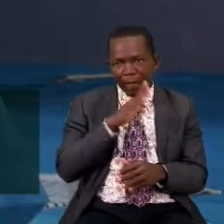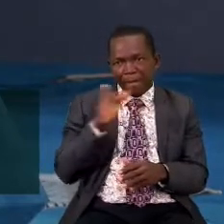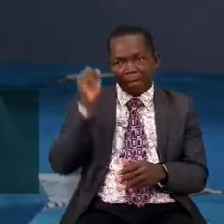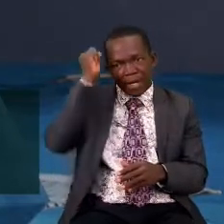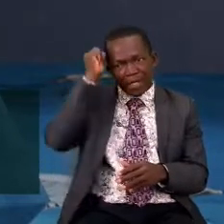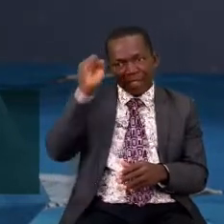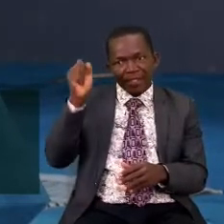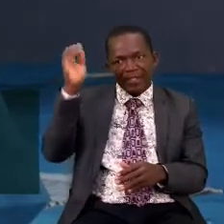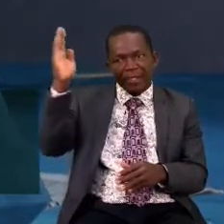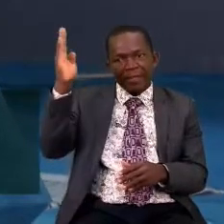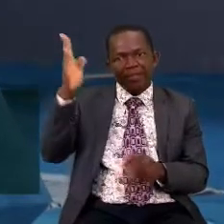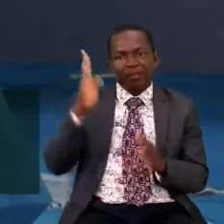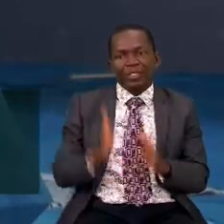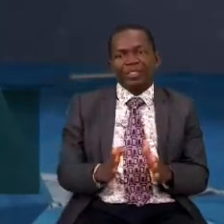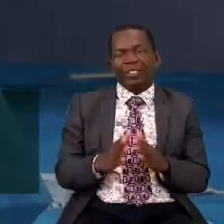the